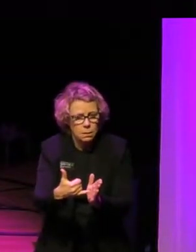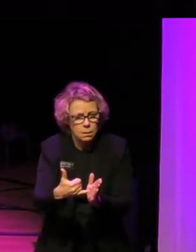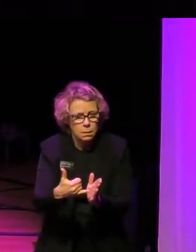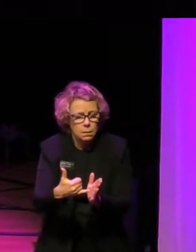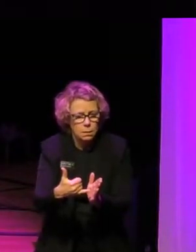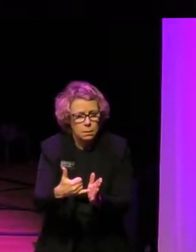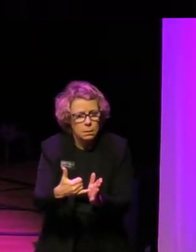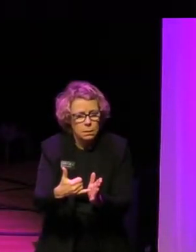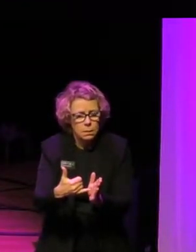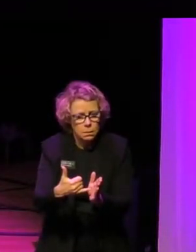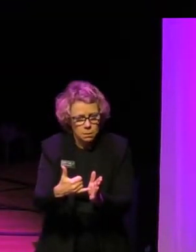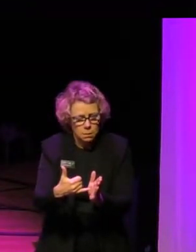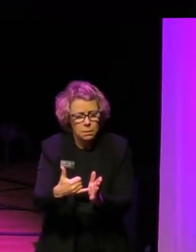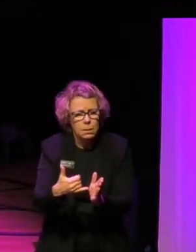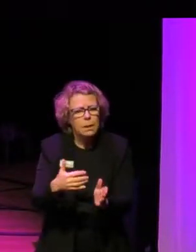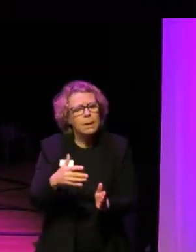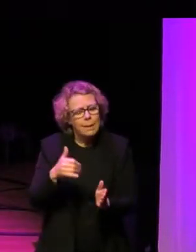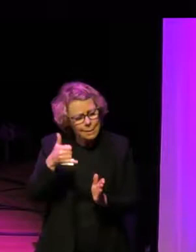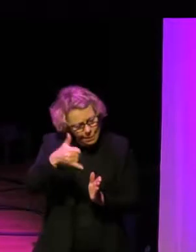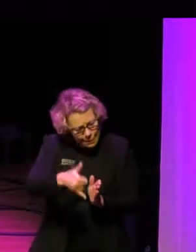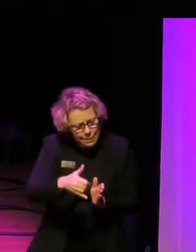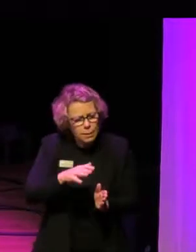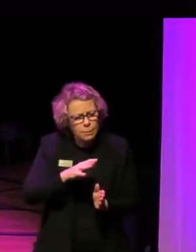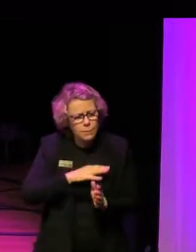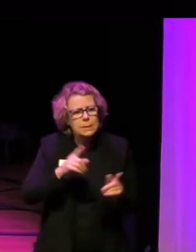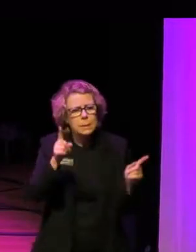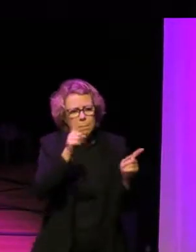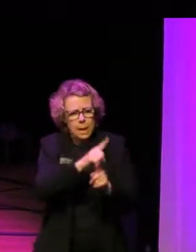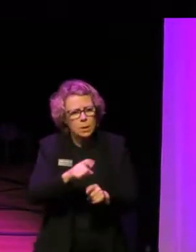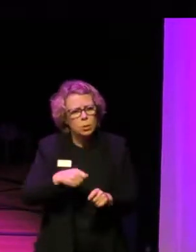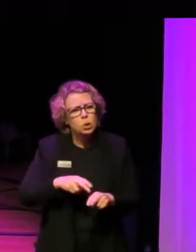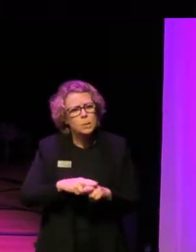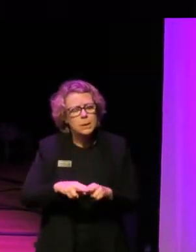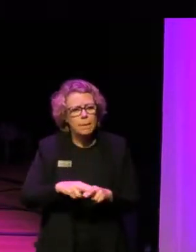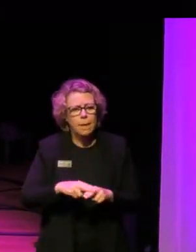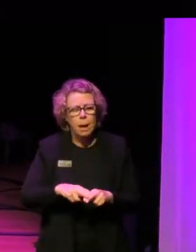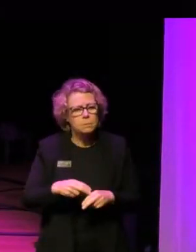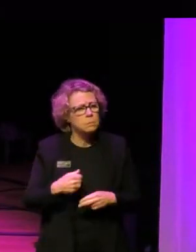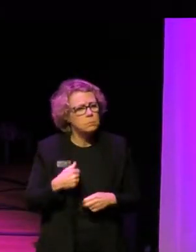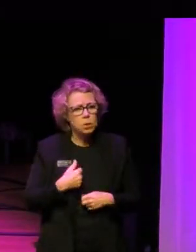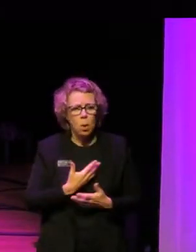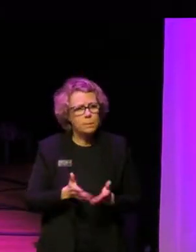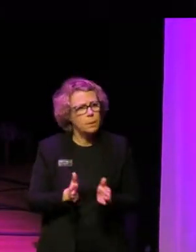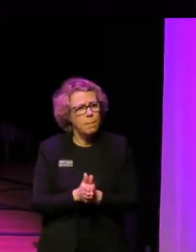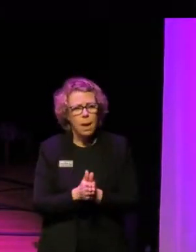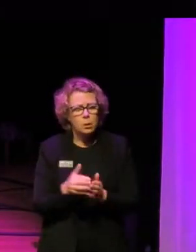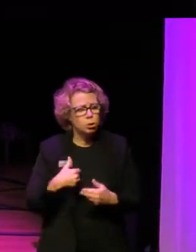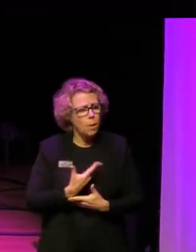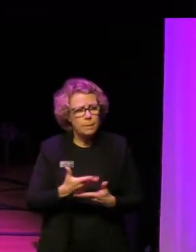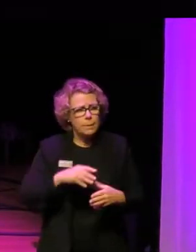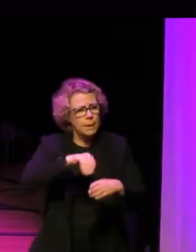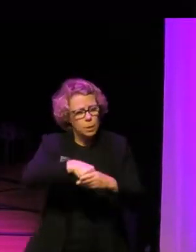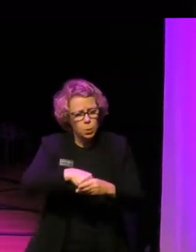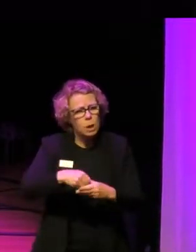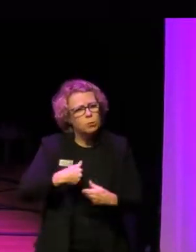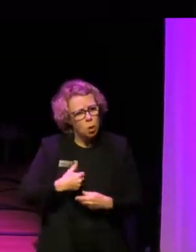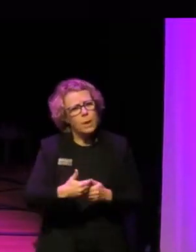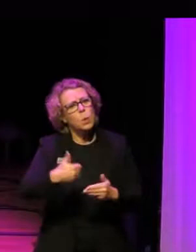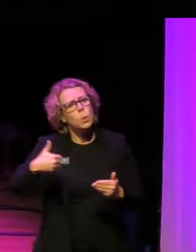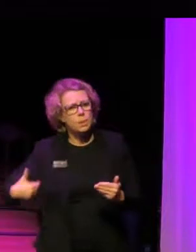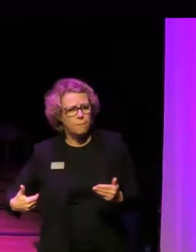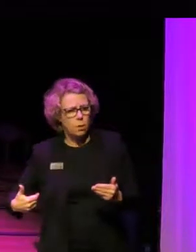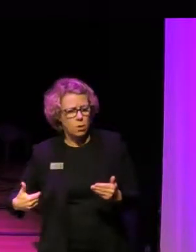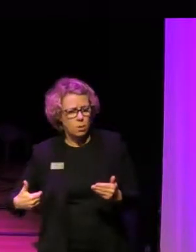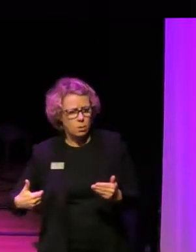or a whole lot of it, is people who feel left behind? And going back to what